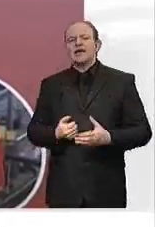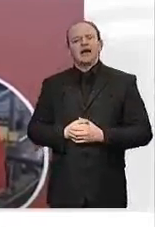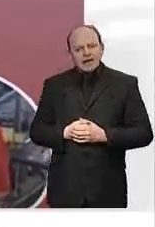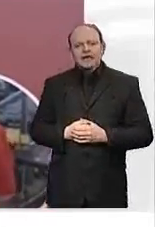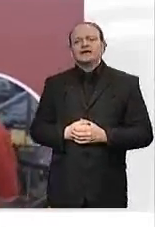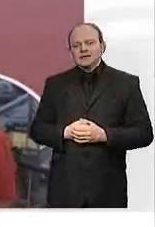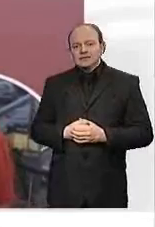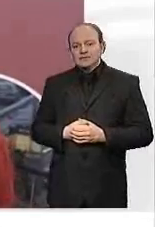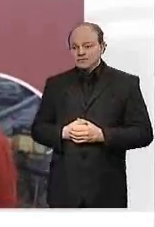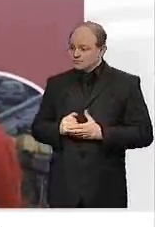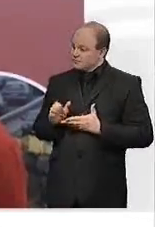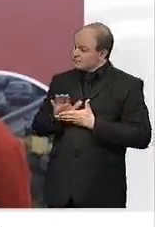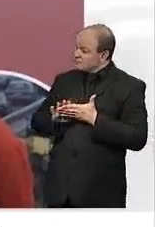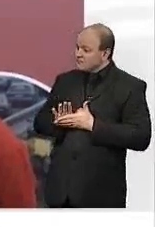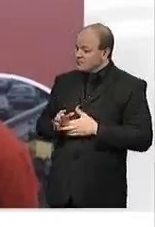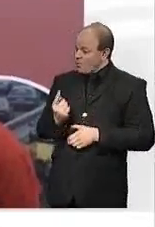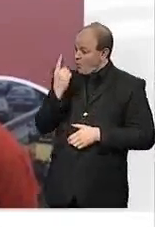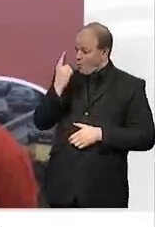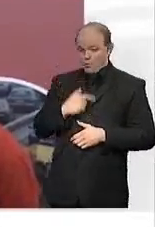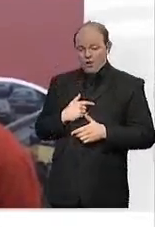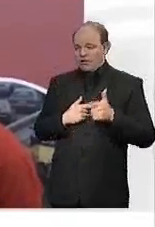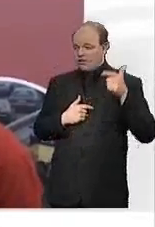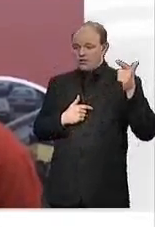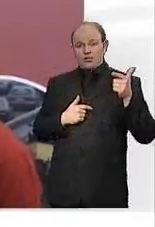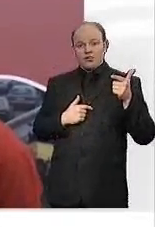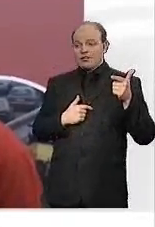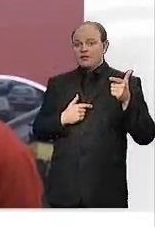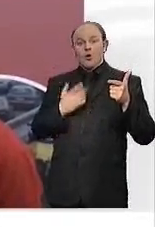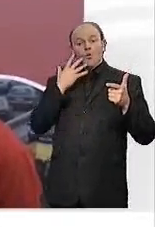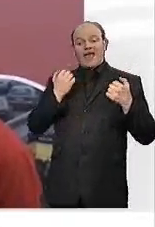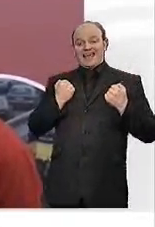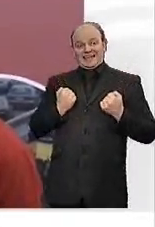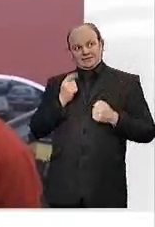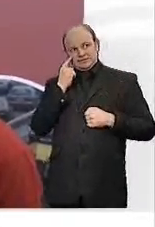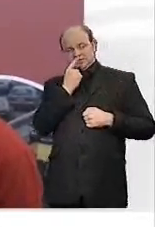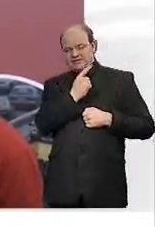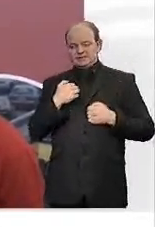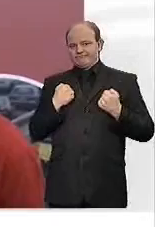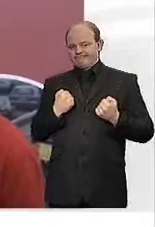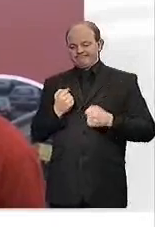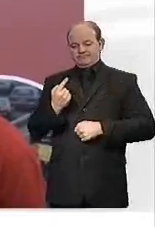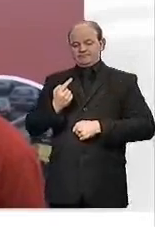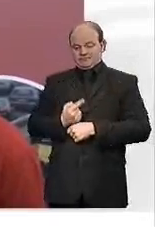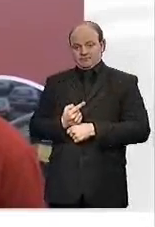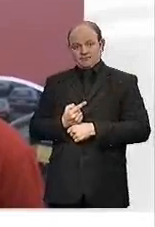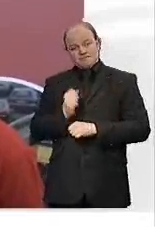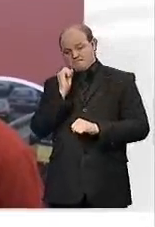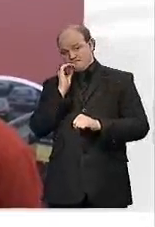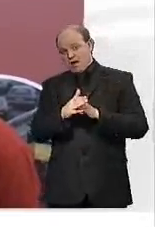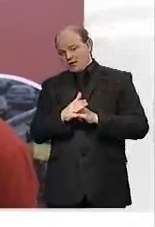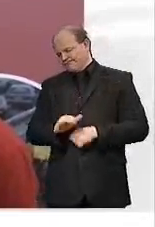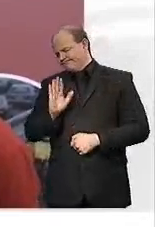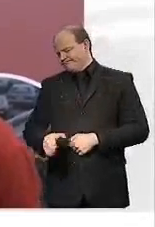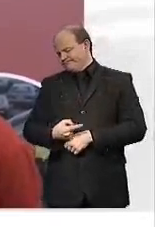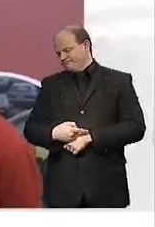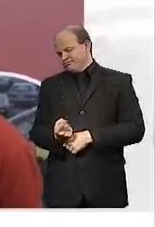Do you think it is better and safer than having a fixed camera where people will just speed up again as soon as they've passed it? Well, it's definitely safer, it's fairer, but it